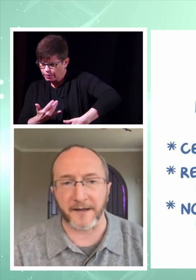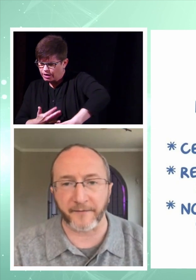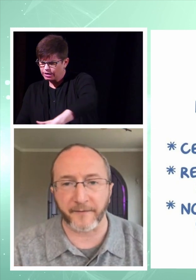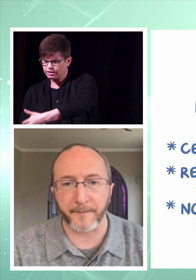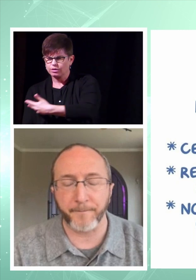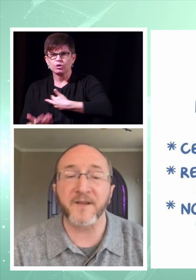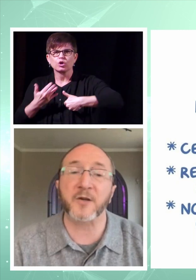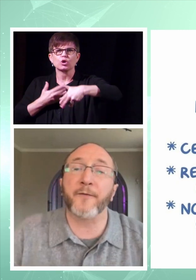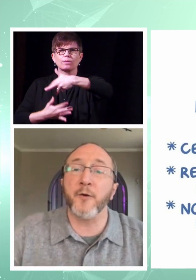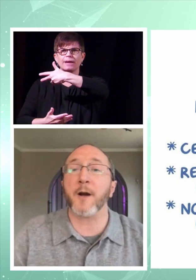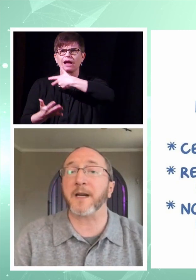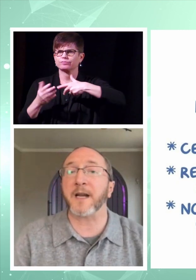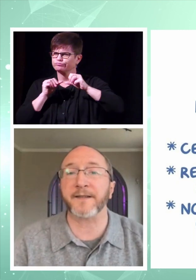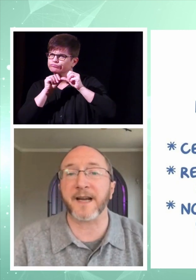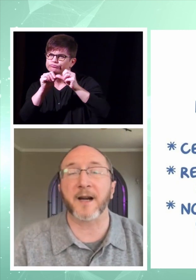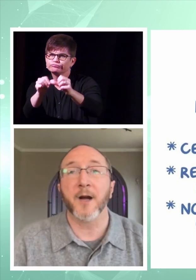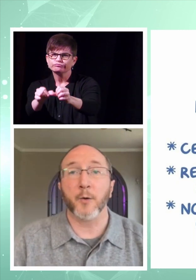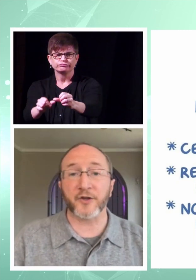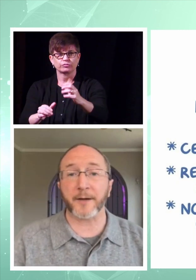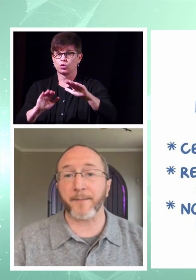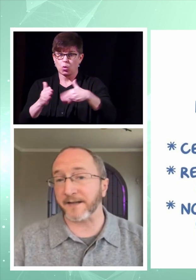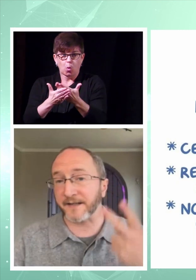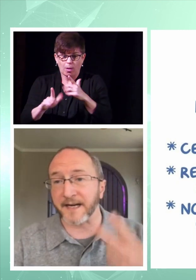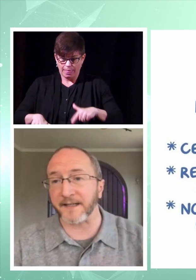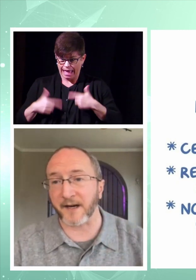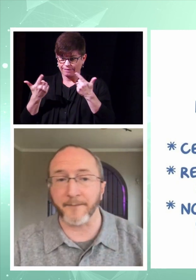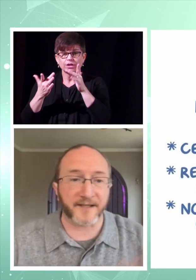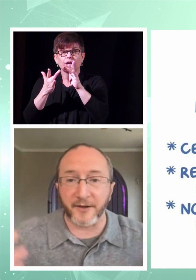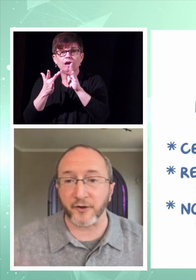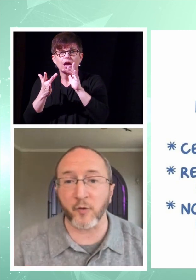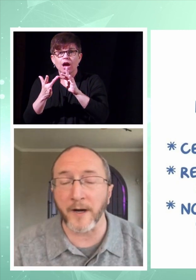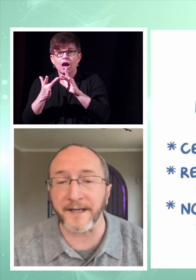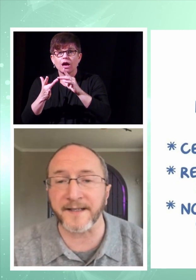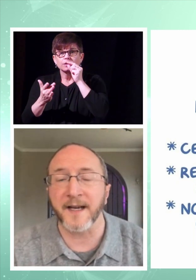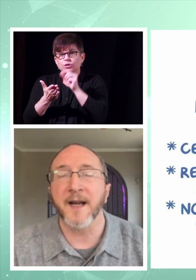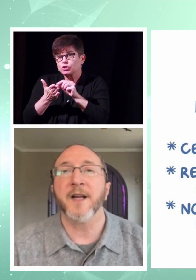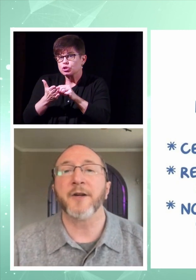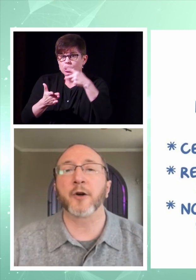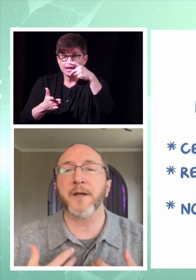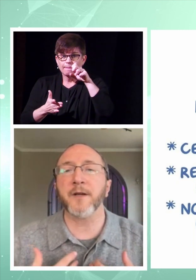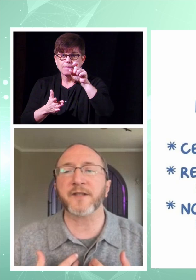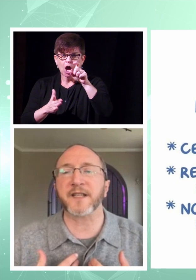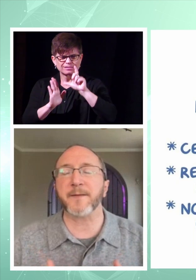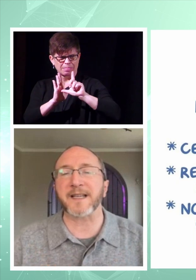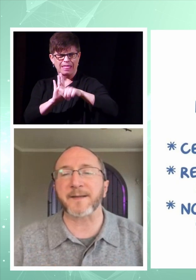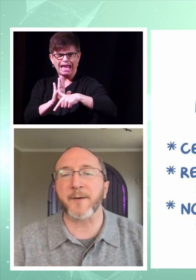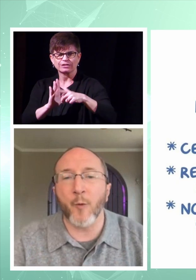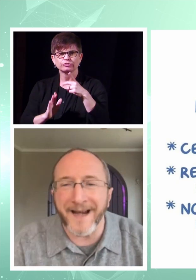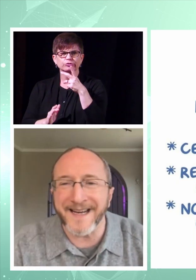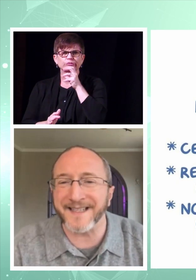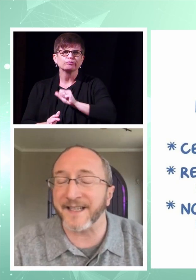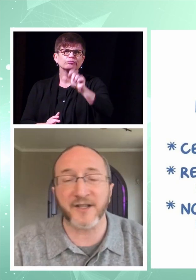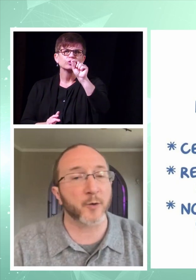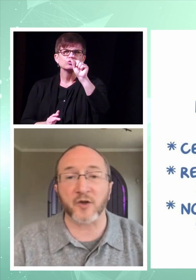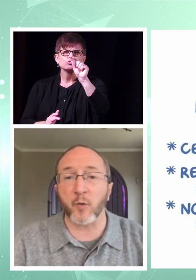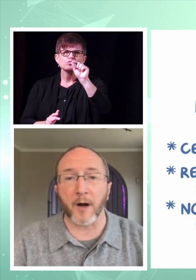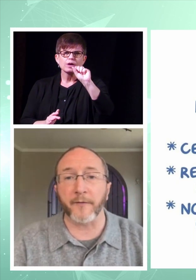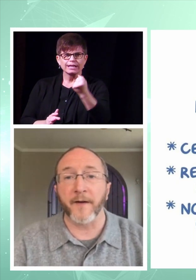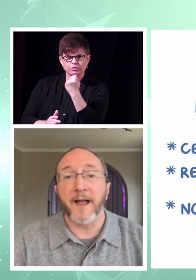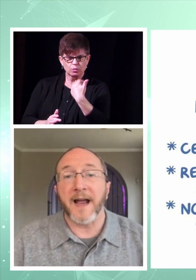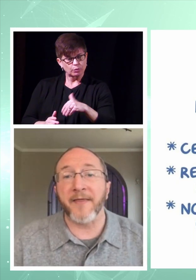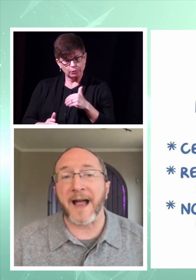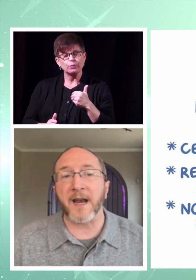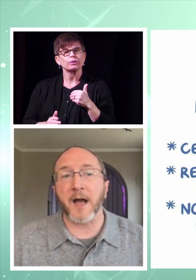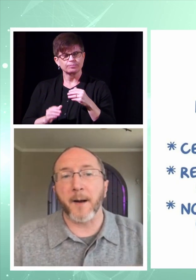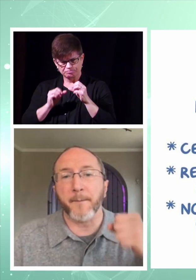of your life. So if you come in contact with chicken pox a second time, say in your 20s, your immune system has been waiting and since you were